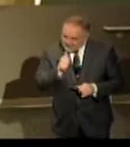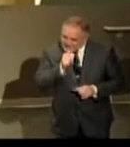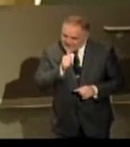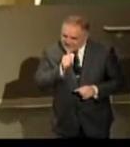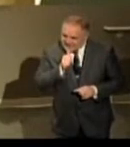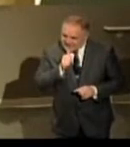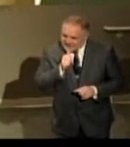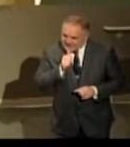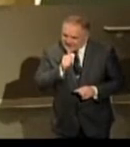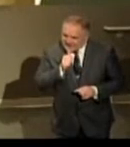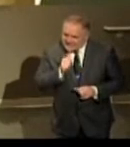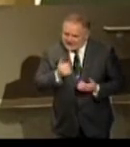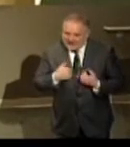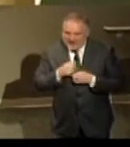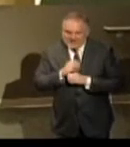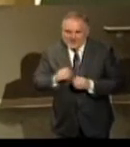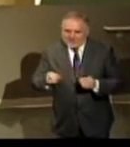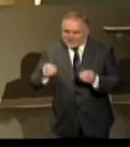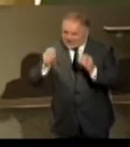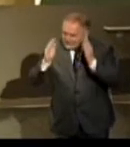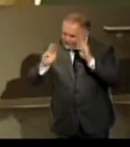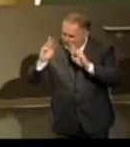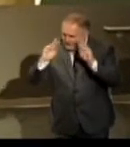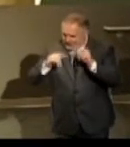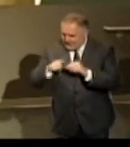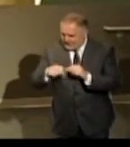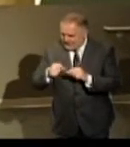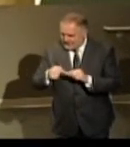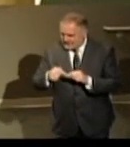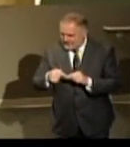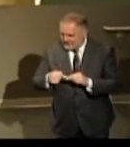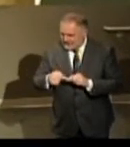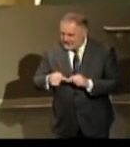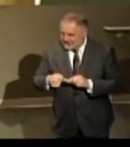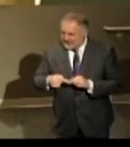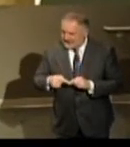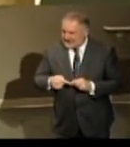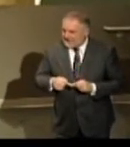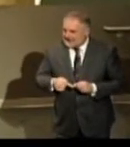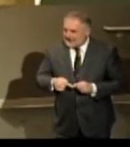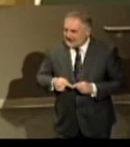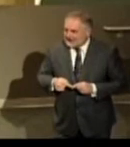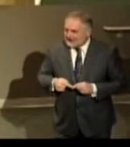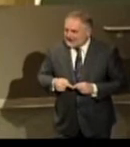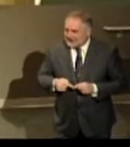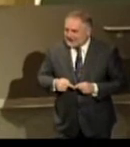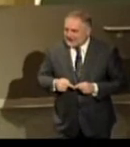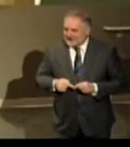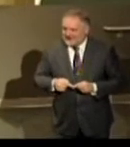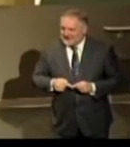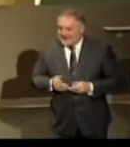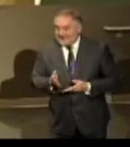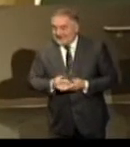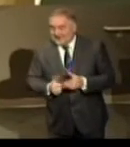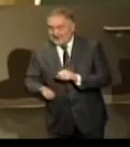you don't have a thing to worry about. Now, that may hurt some Baptists because they really like to worry.